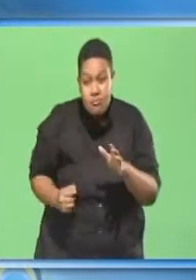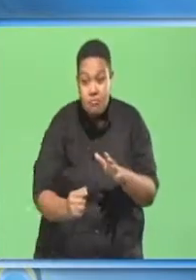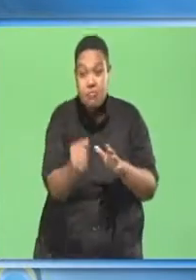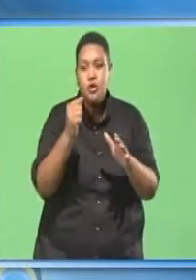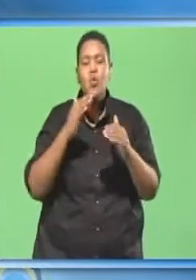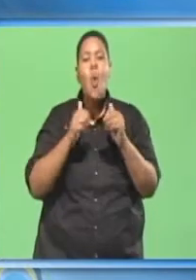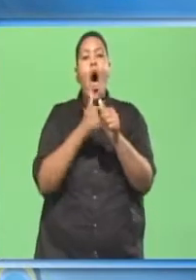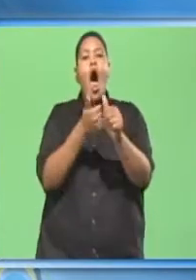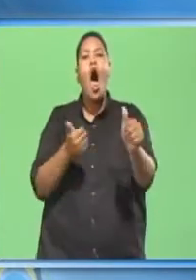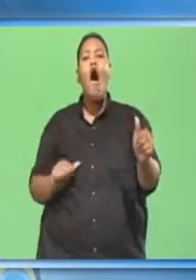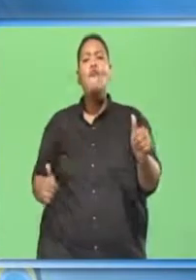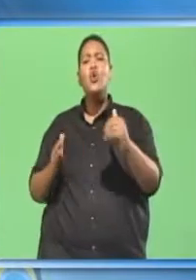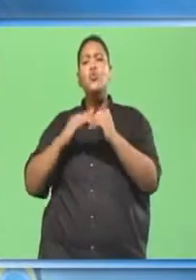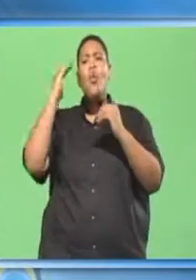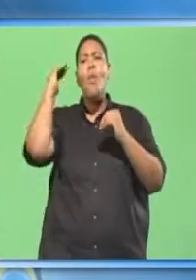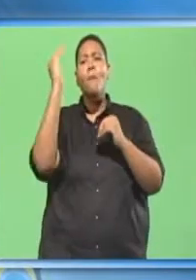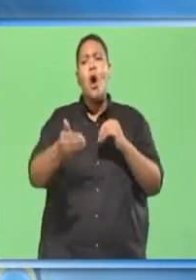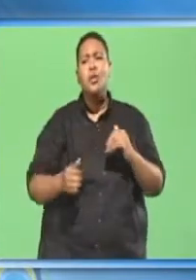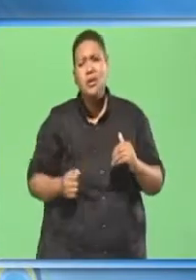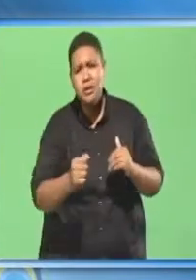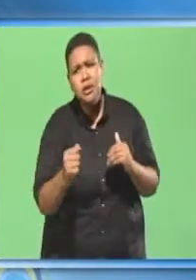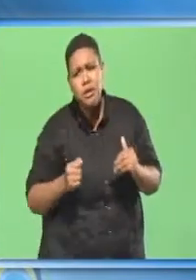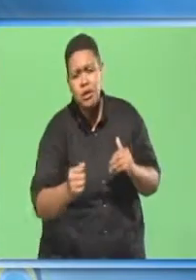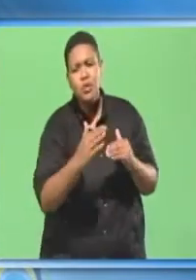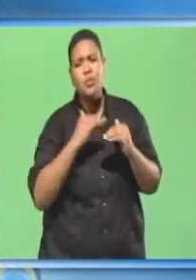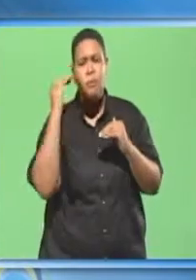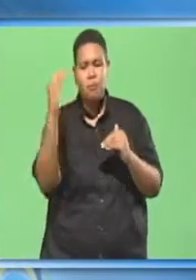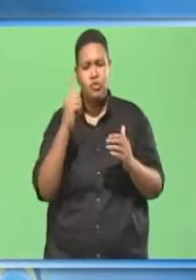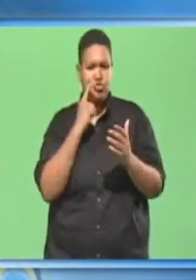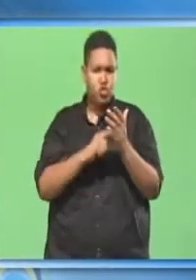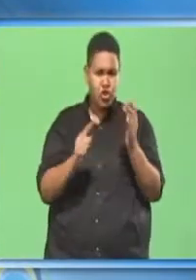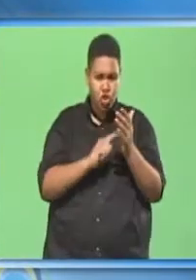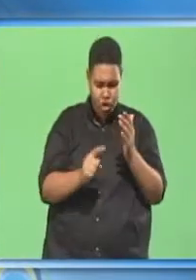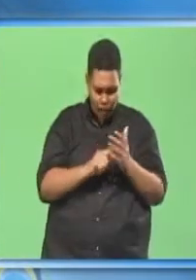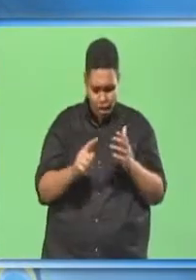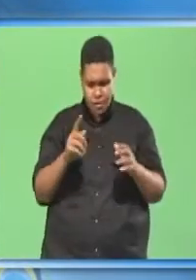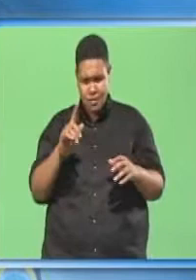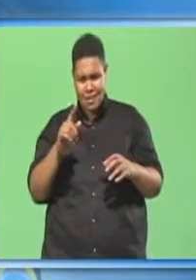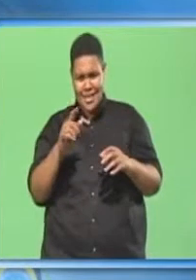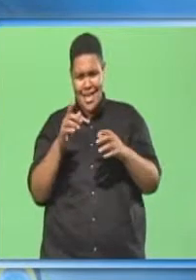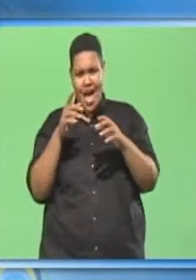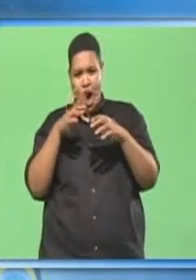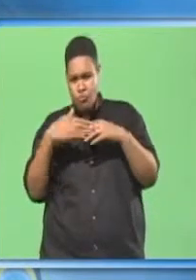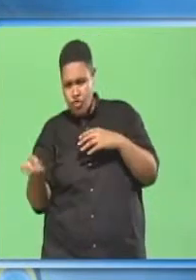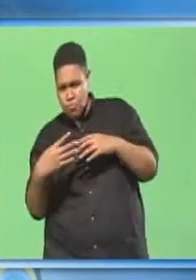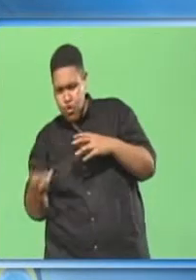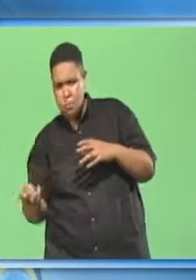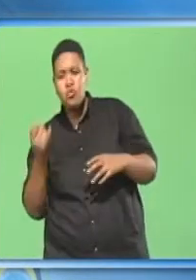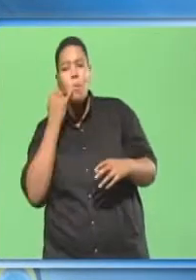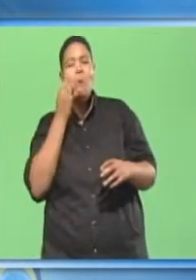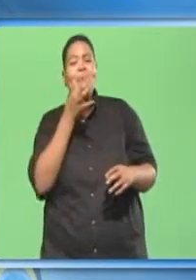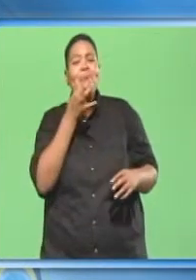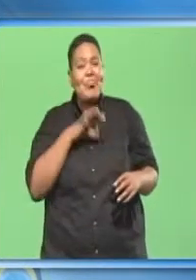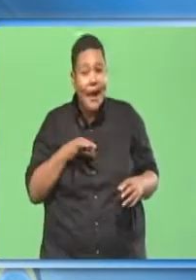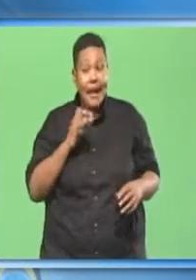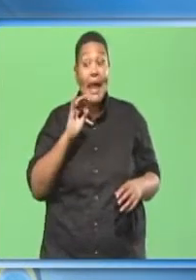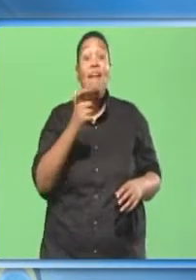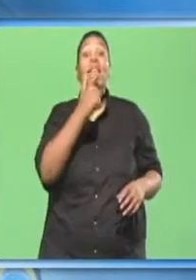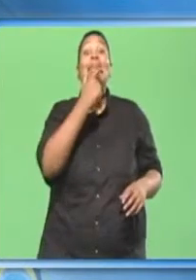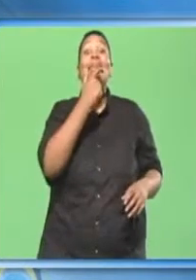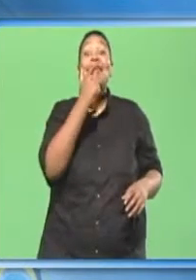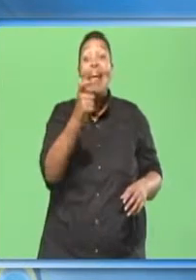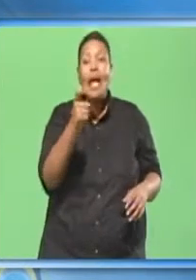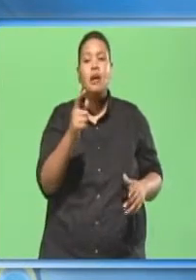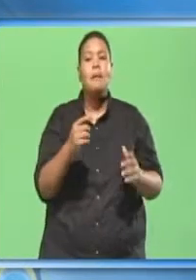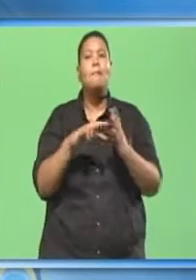overplaning at the ends. Check the cuttings. The curls should be paper thin. If they are thick, your blade is set too